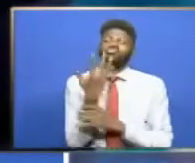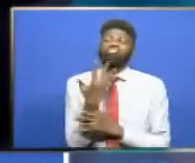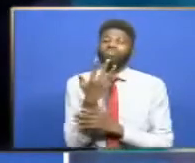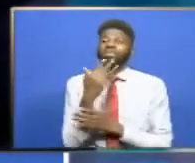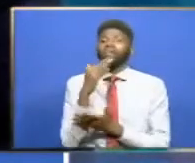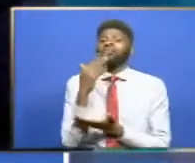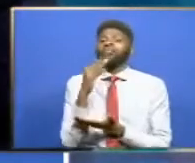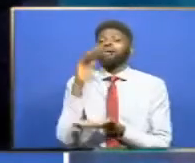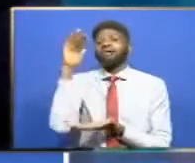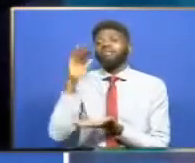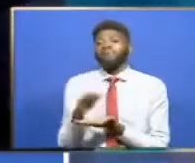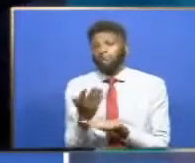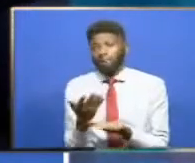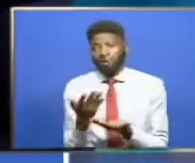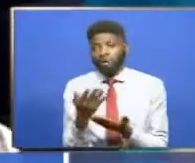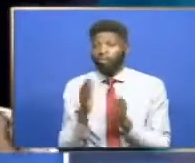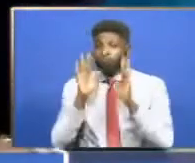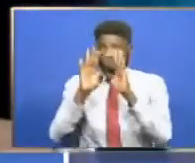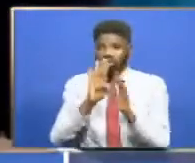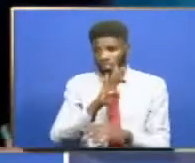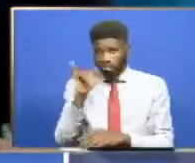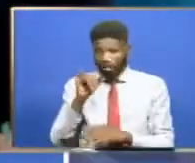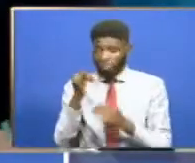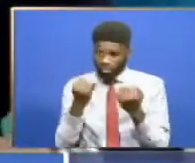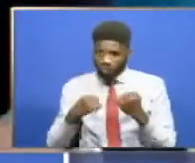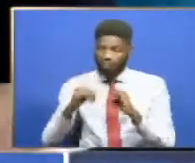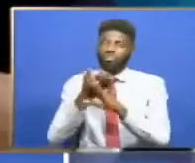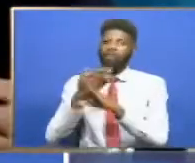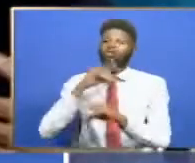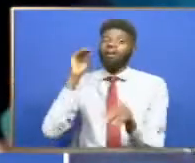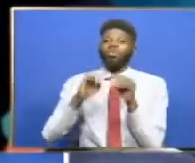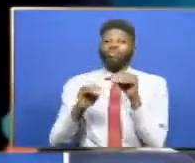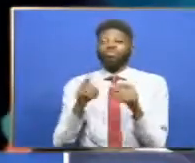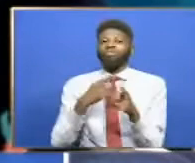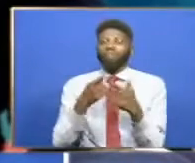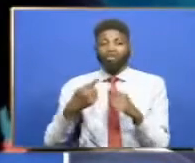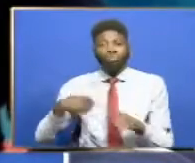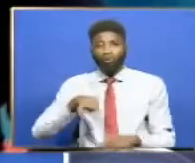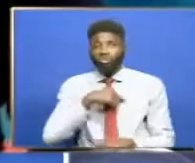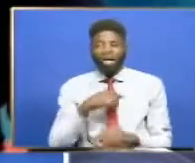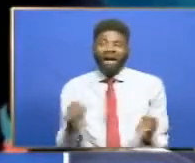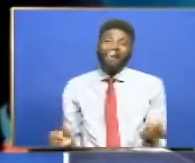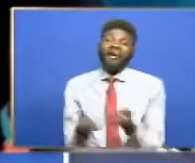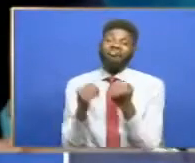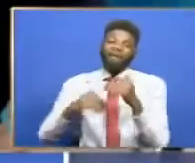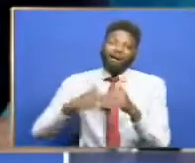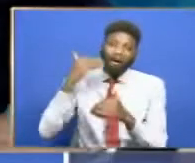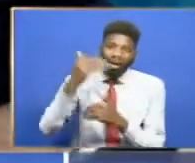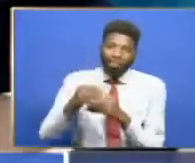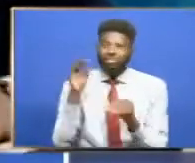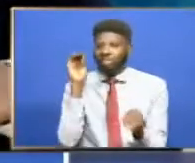before elections, so that we do not get into the next election